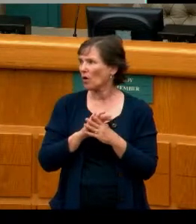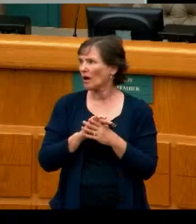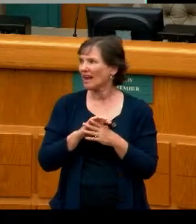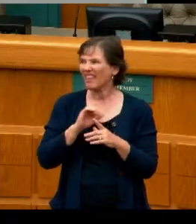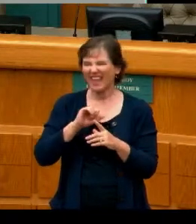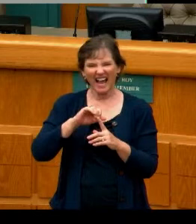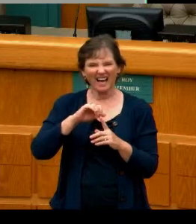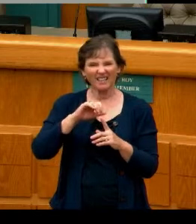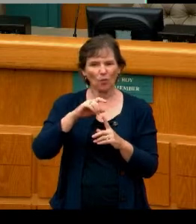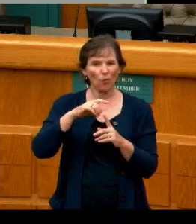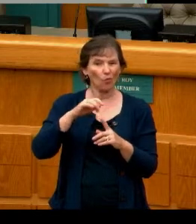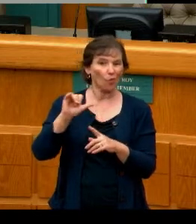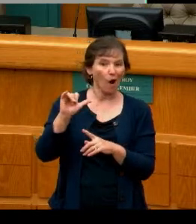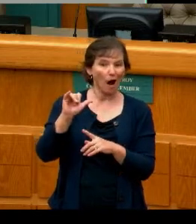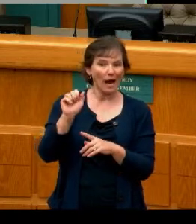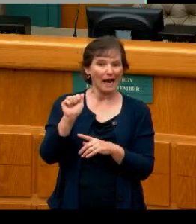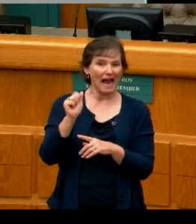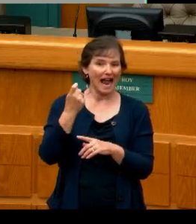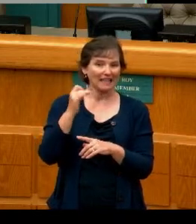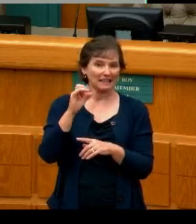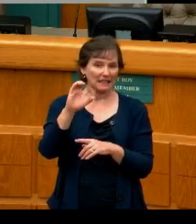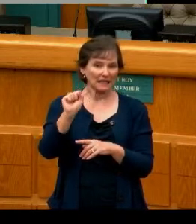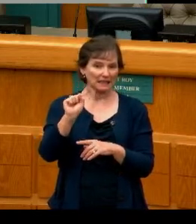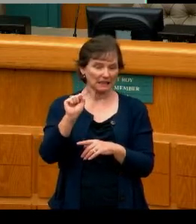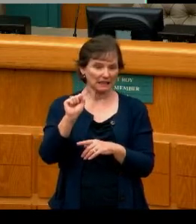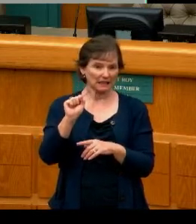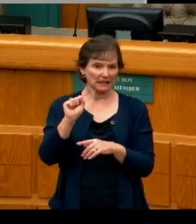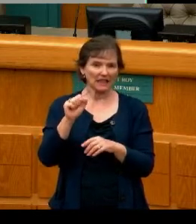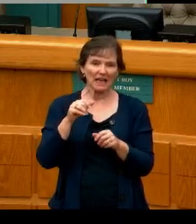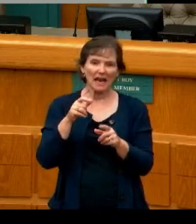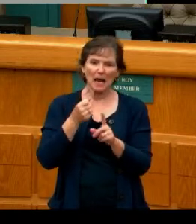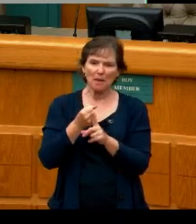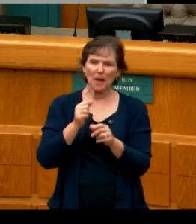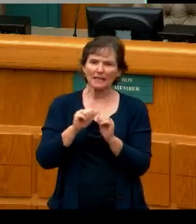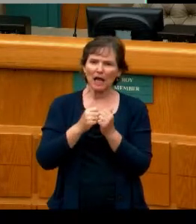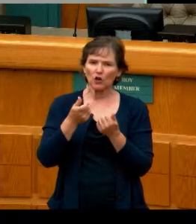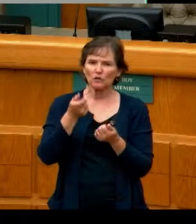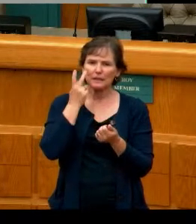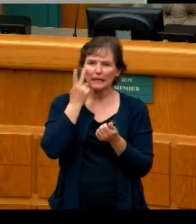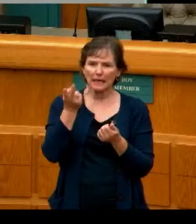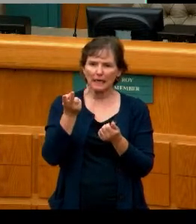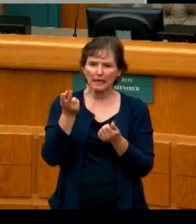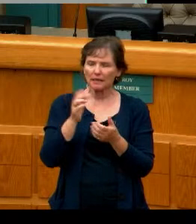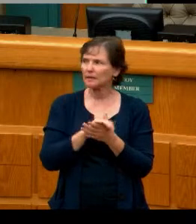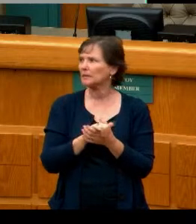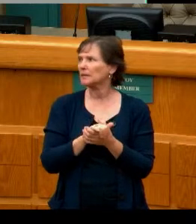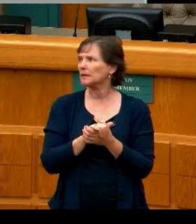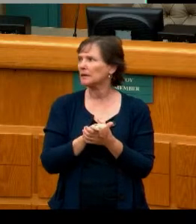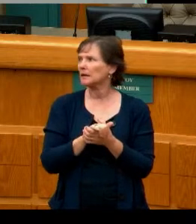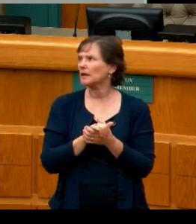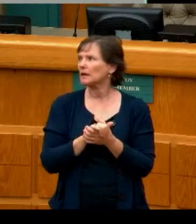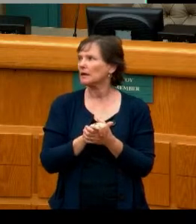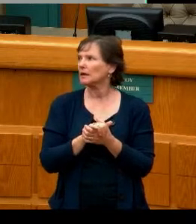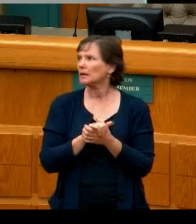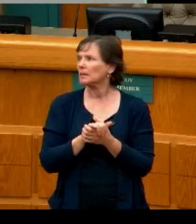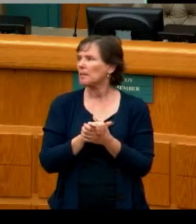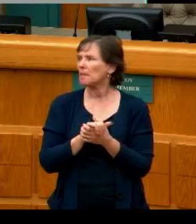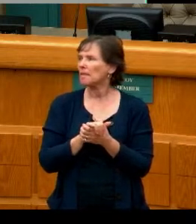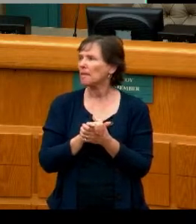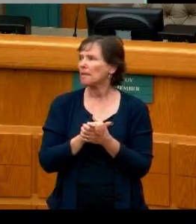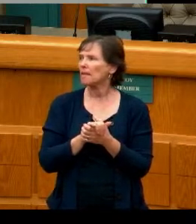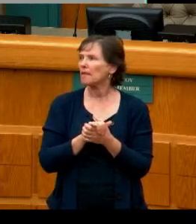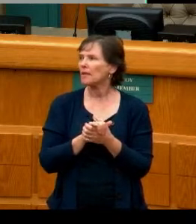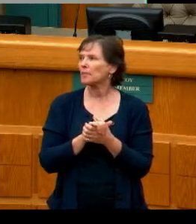be easy to appreciate on the graphs that you saw earlier, and the y-axis scale, the up and down scale